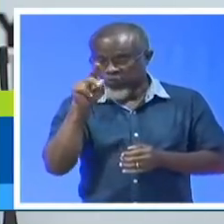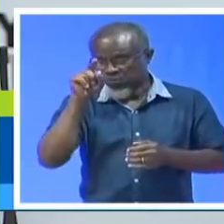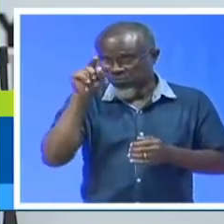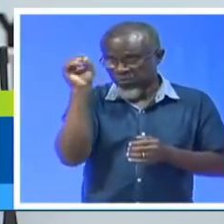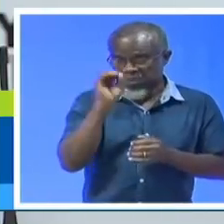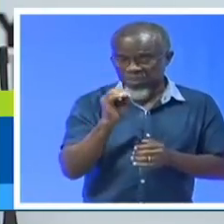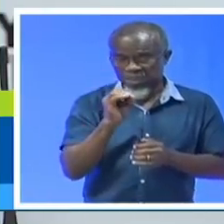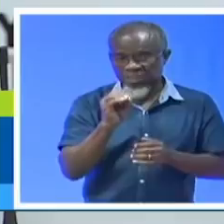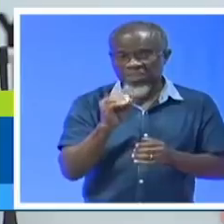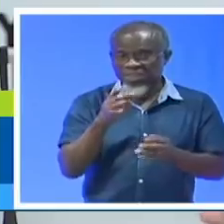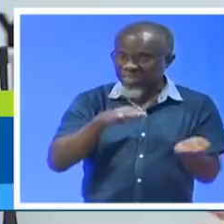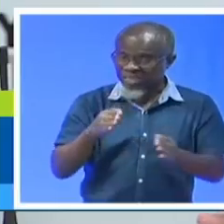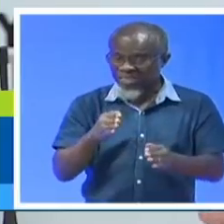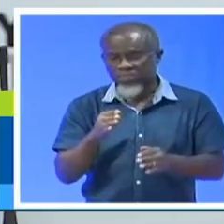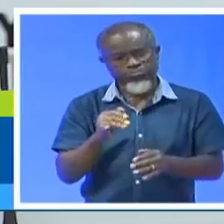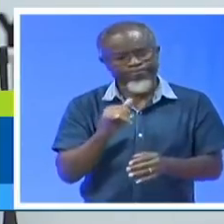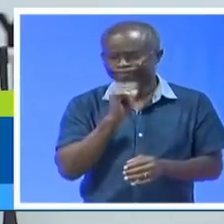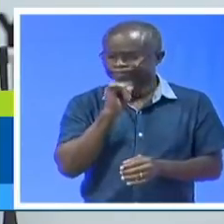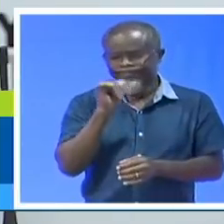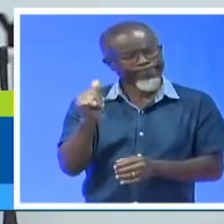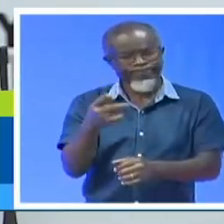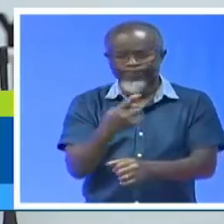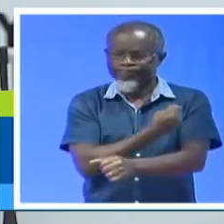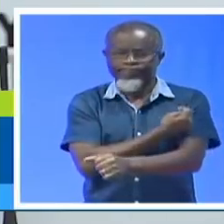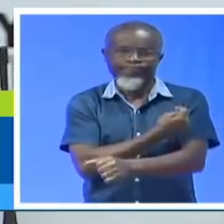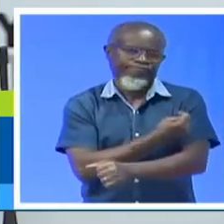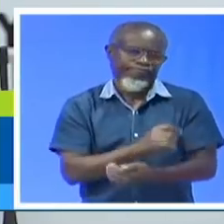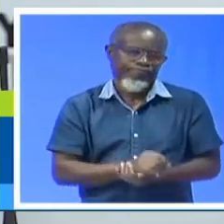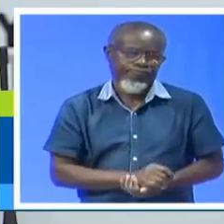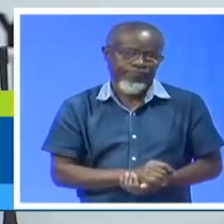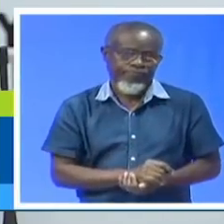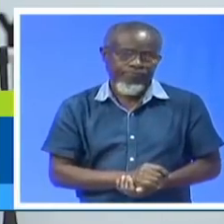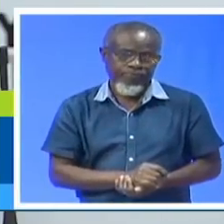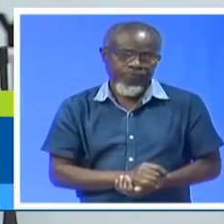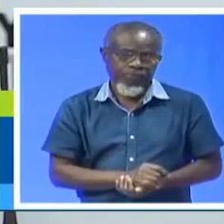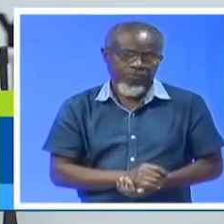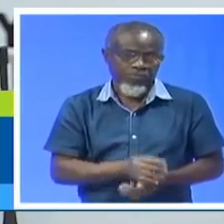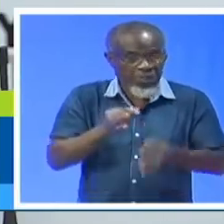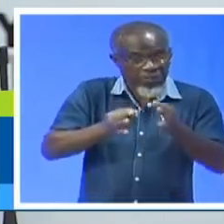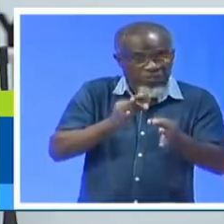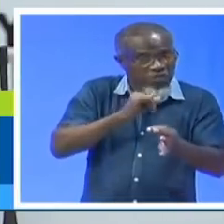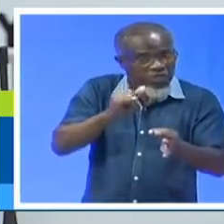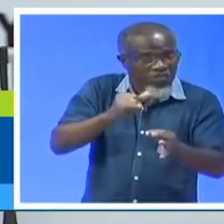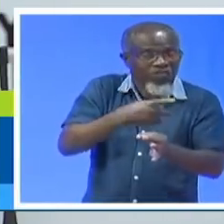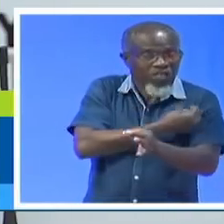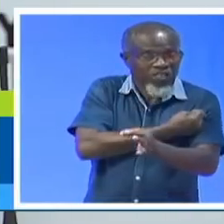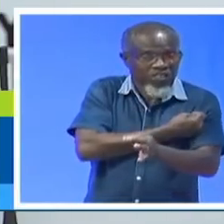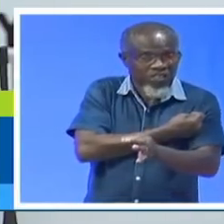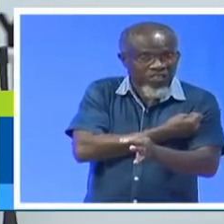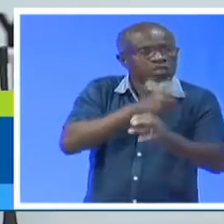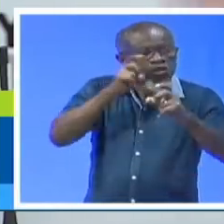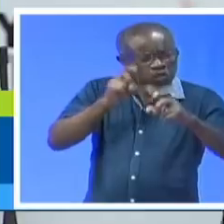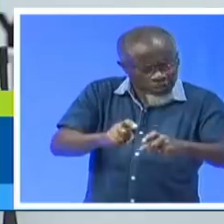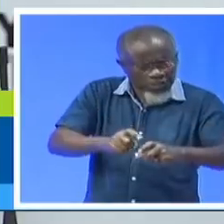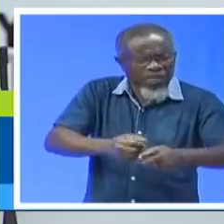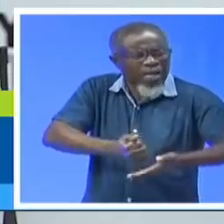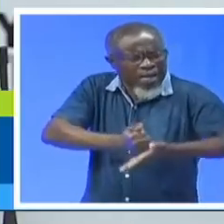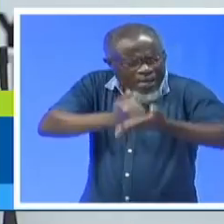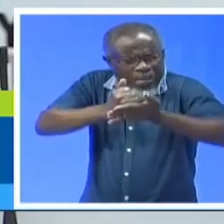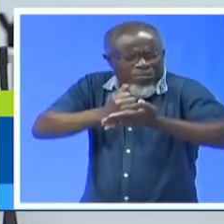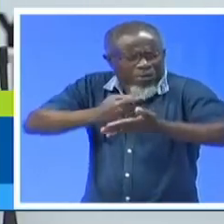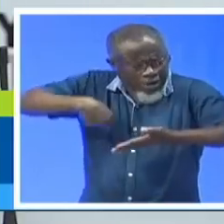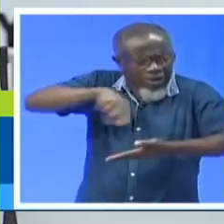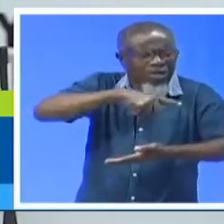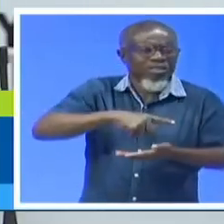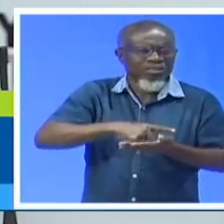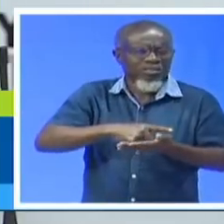to be vaccinated, that's your choice. You have to help us by being cleaner and distancing even